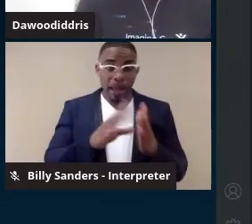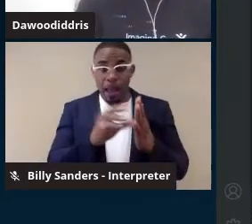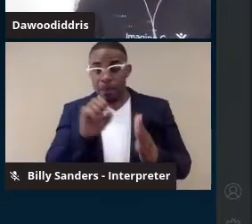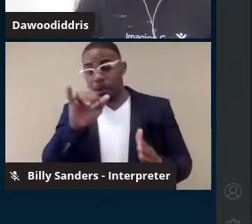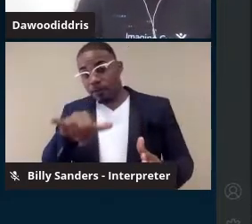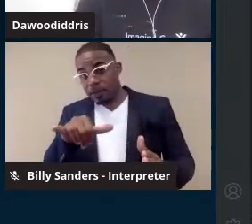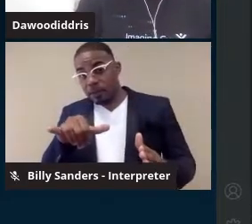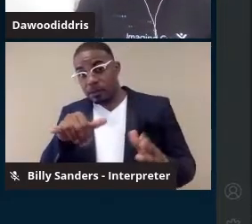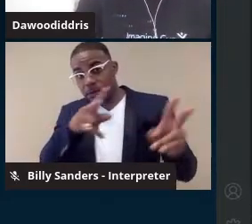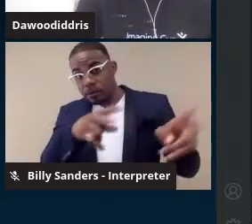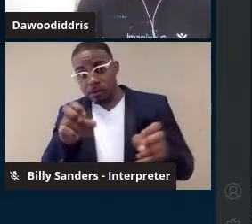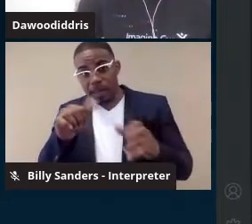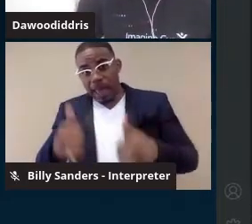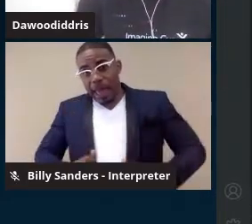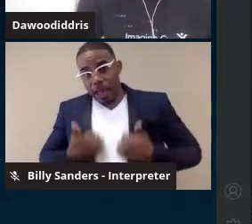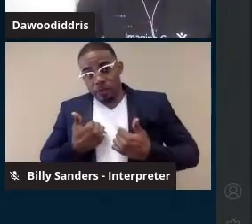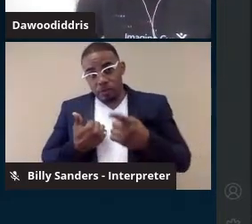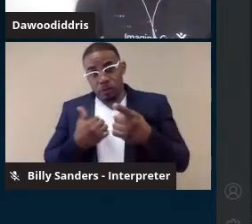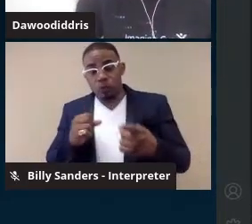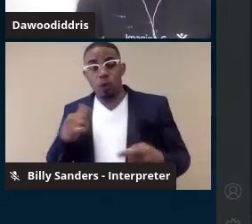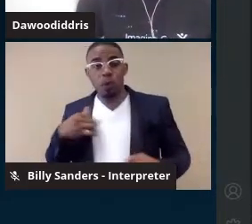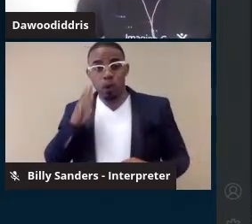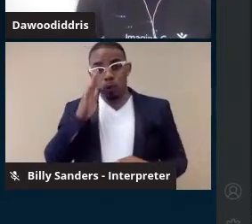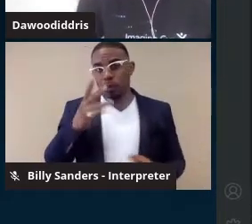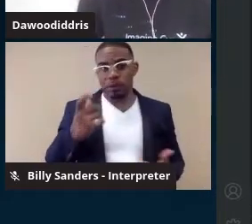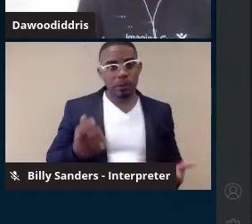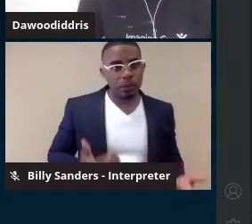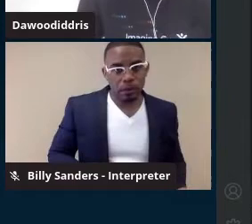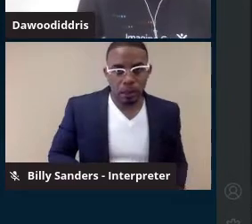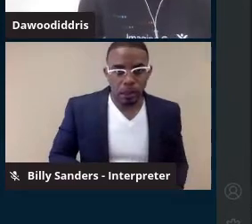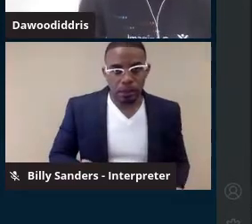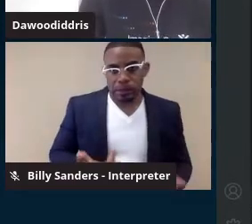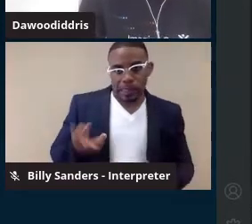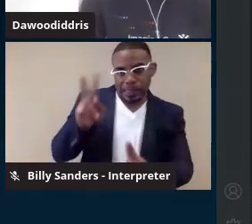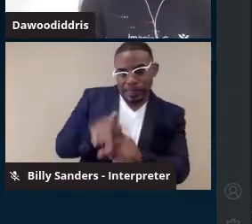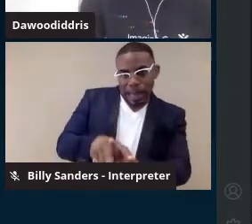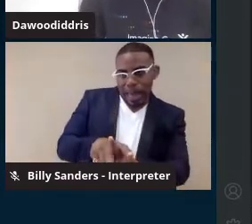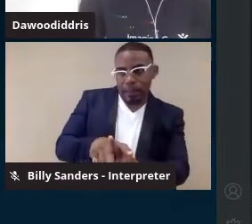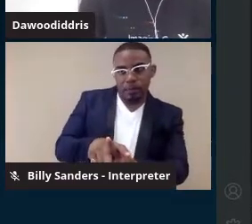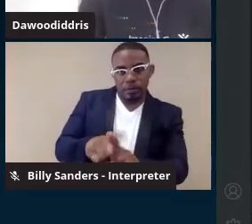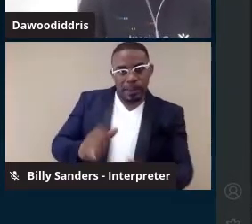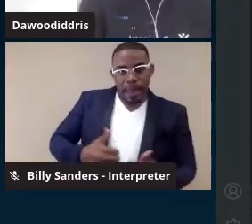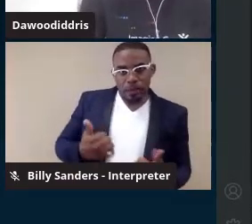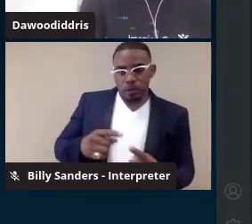this particular Express app. So we would just, assign it to